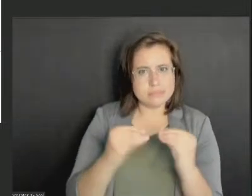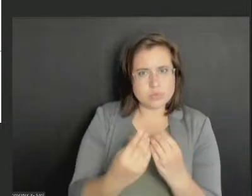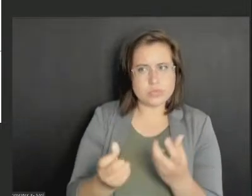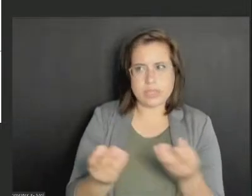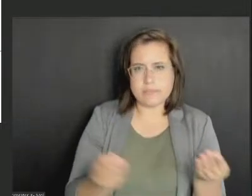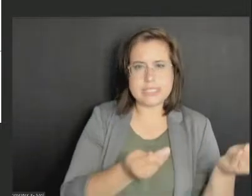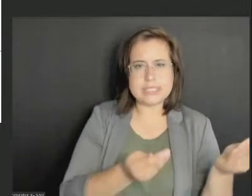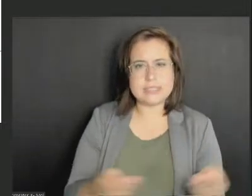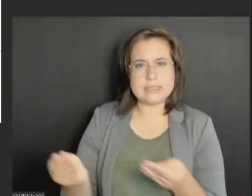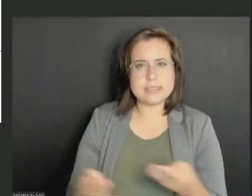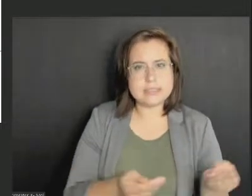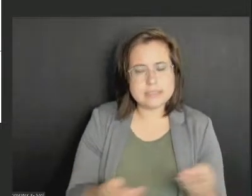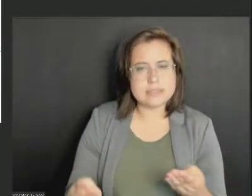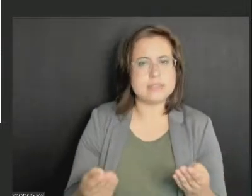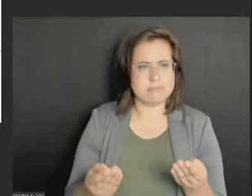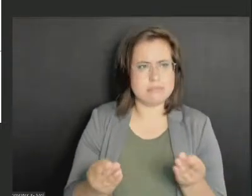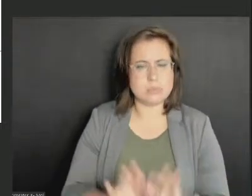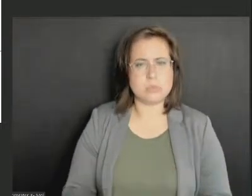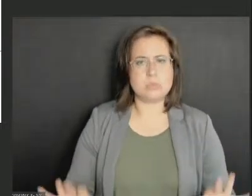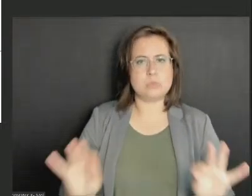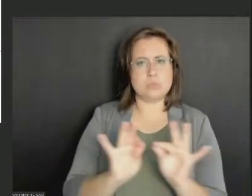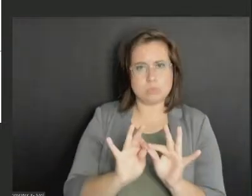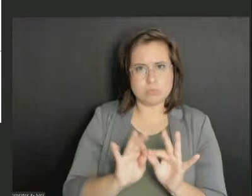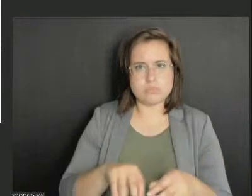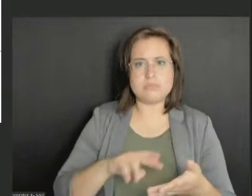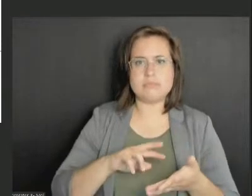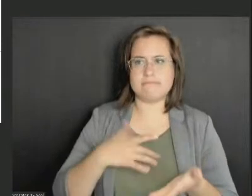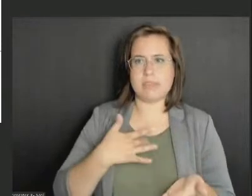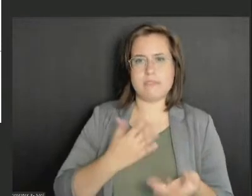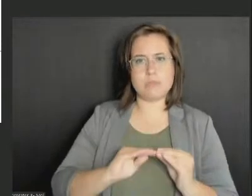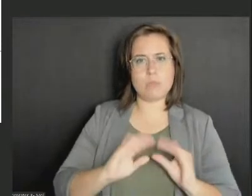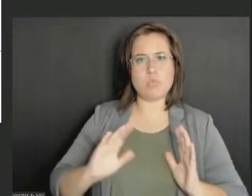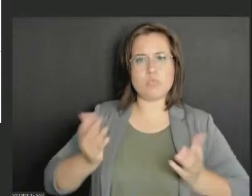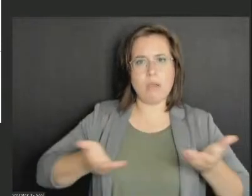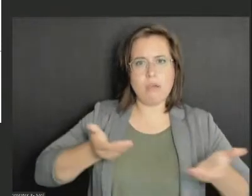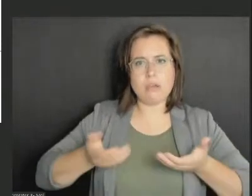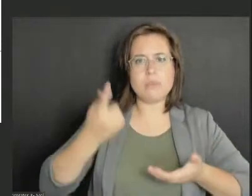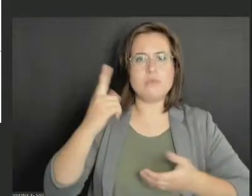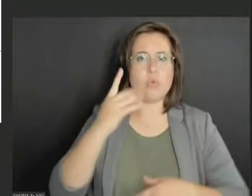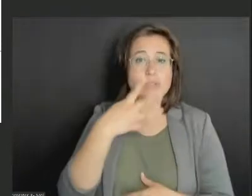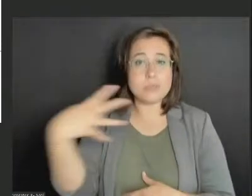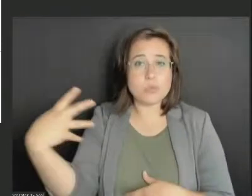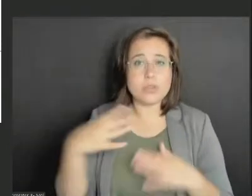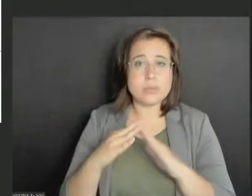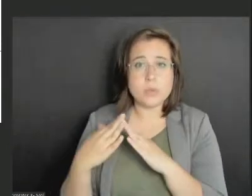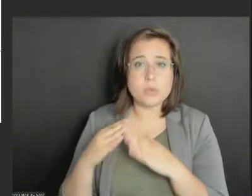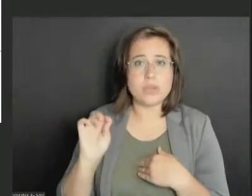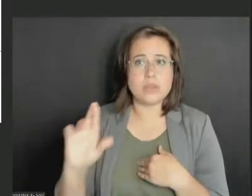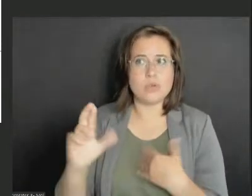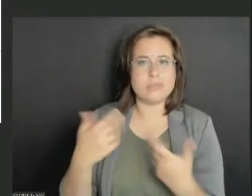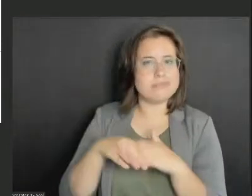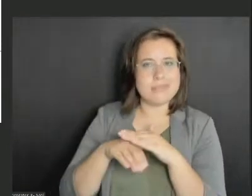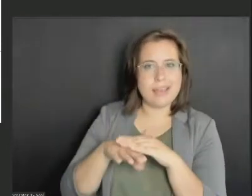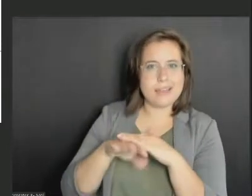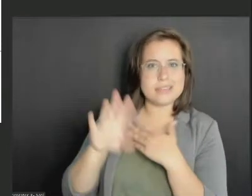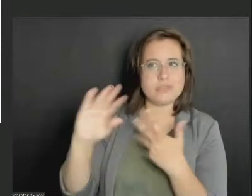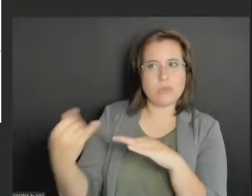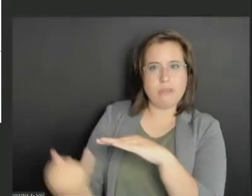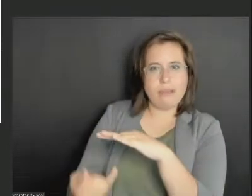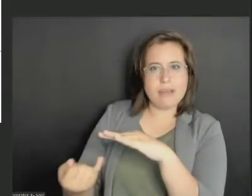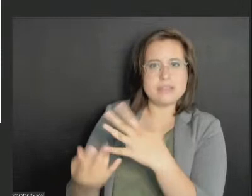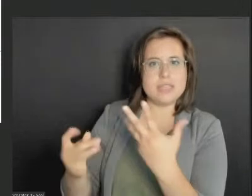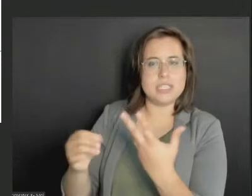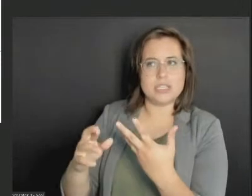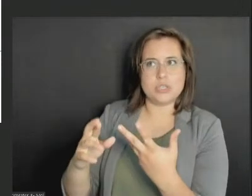distribution in critical ways, creating more welcoming environments for immigrant communities, for example, or easing access for isolated or homebound